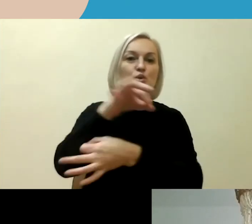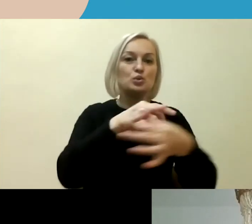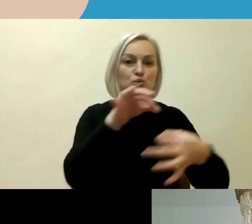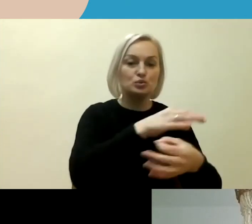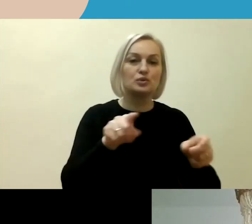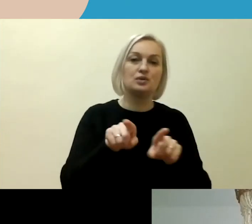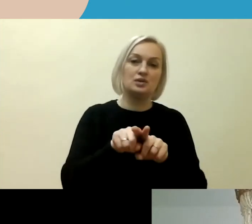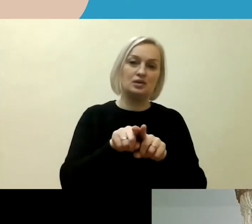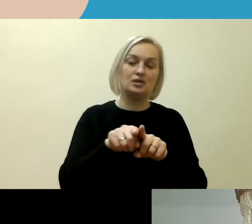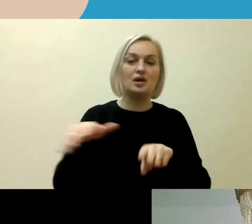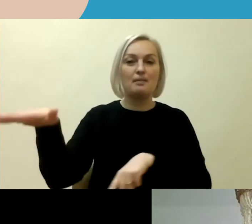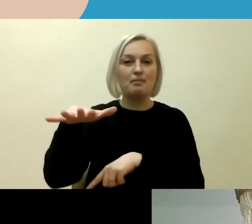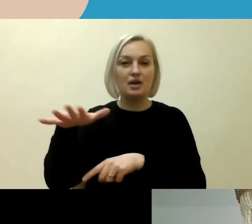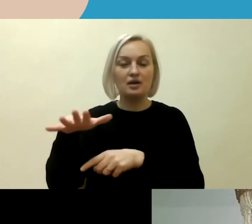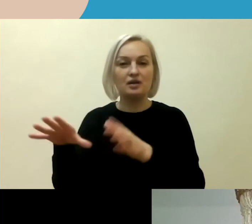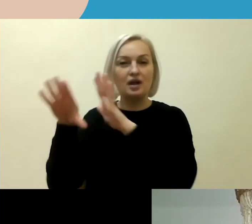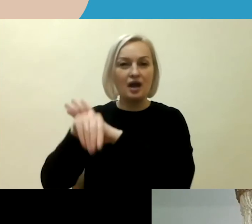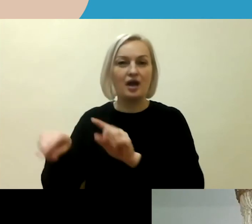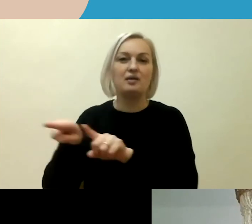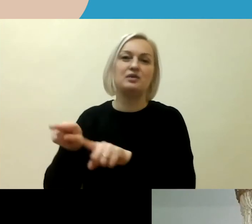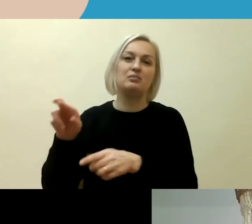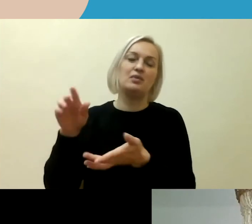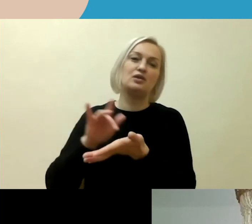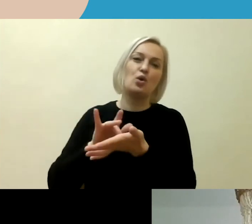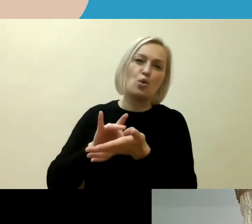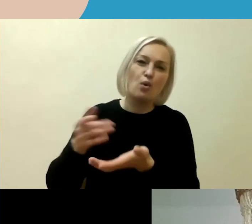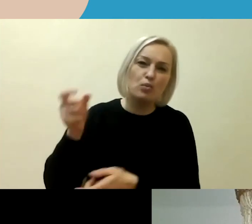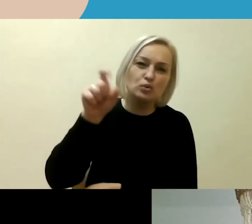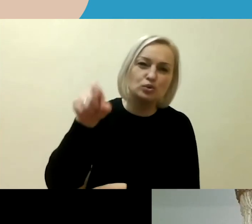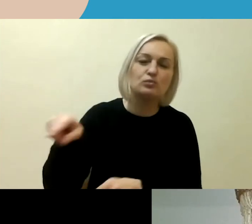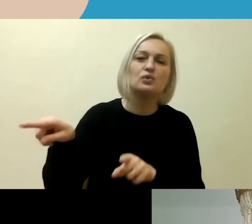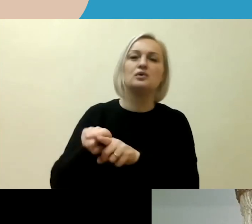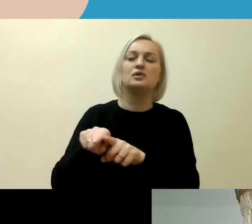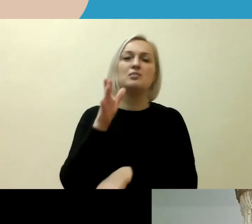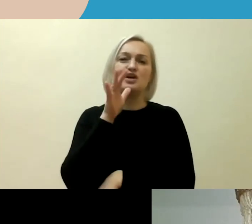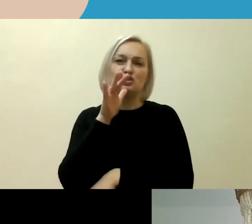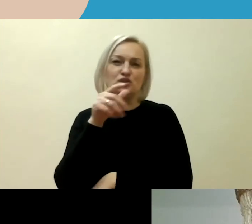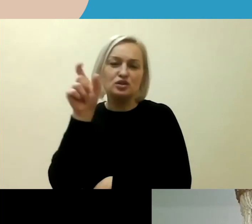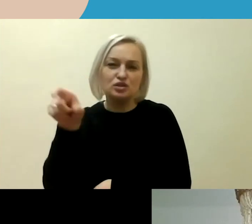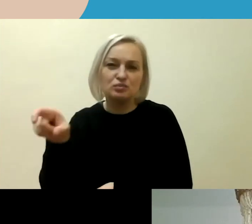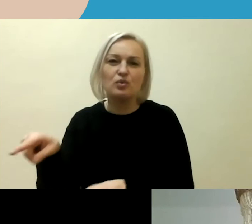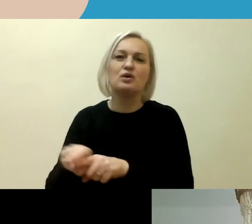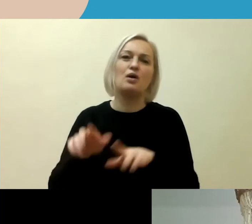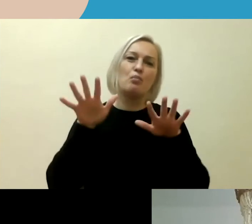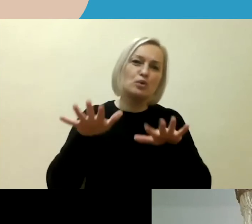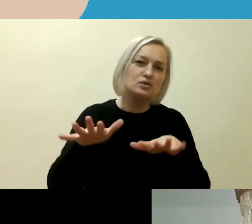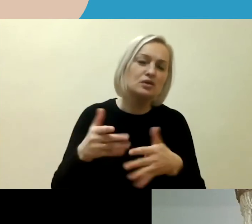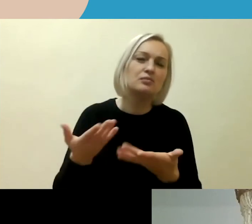the vulnerable communities, such as communities of Roma, communities